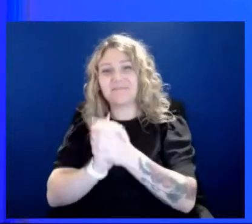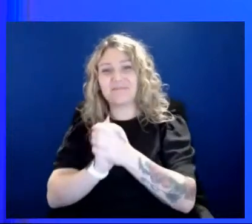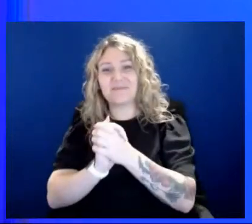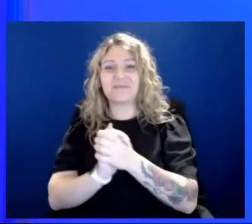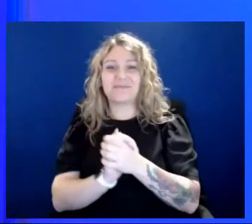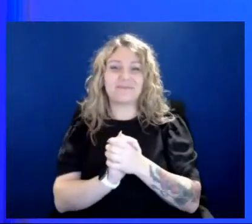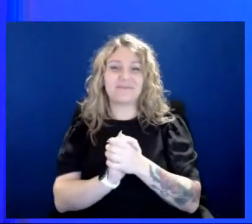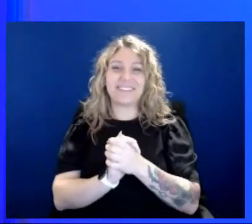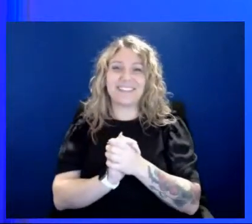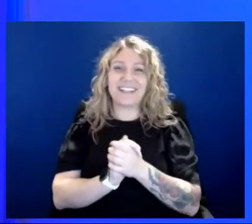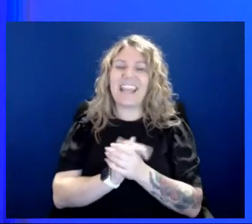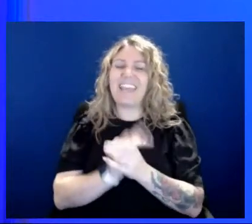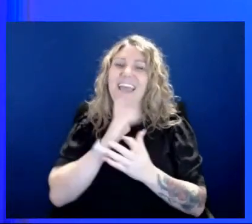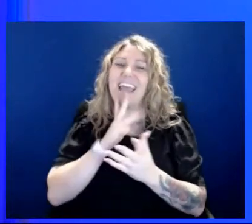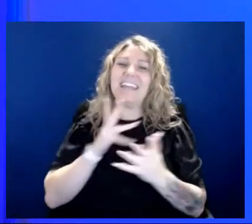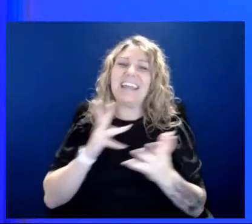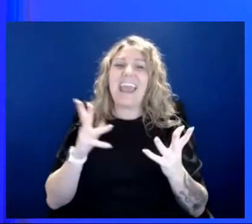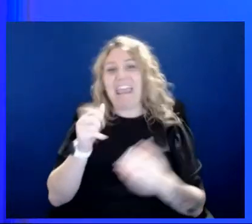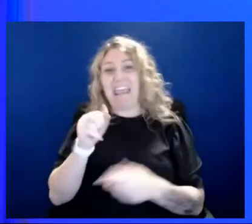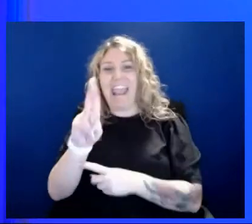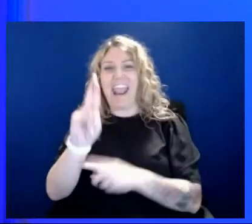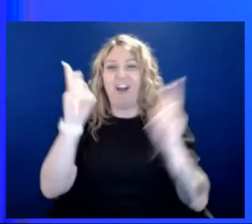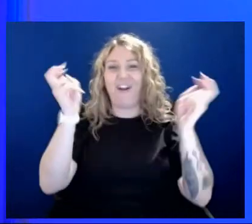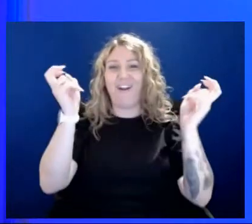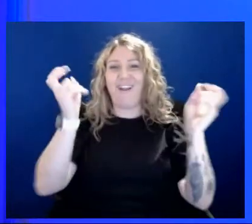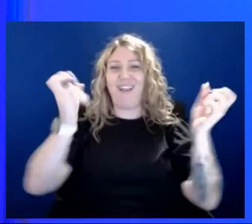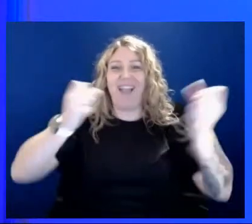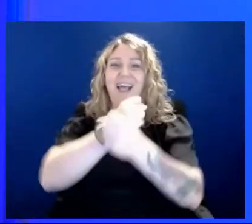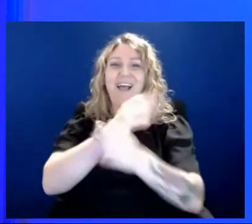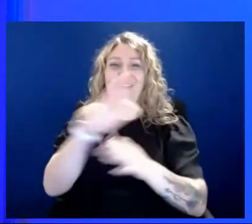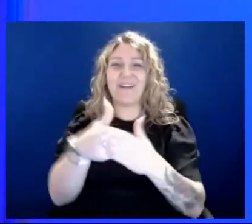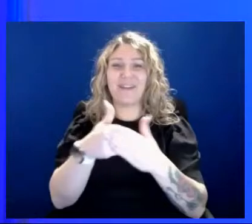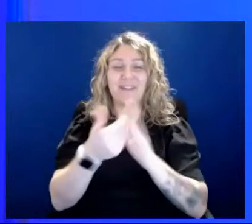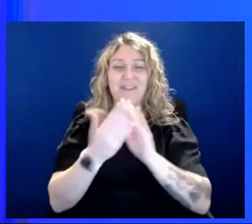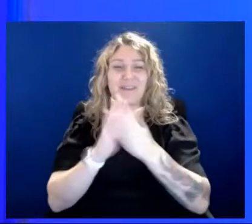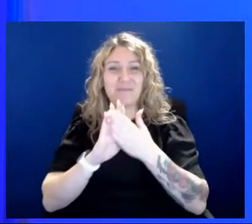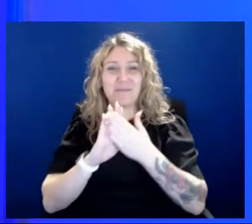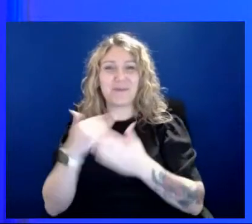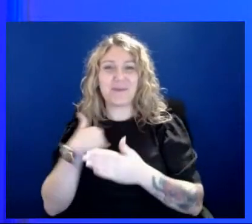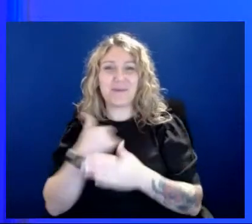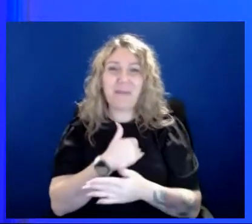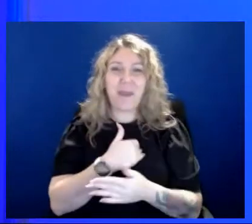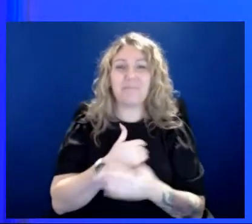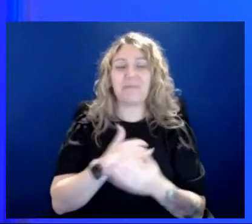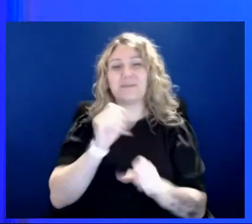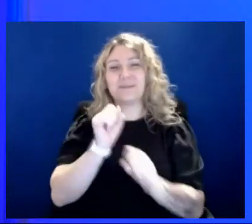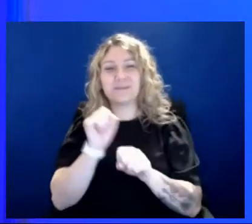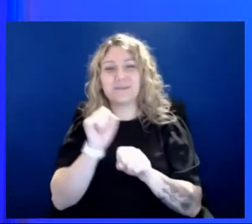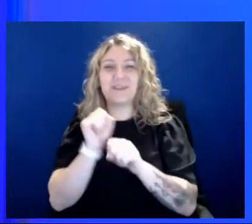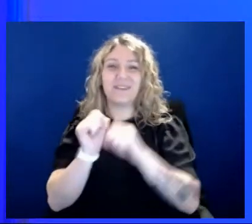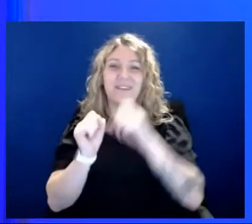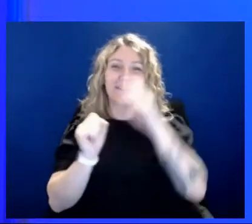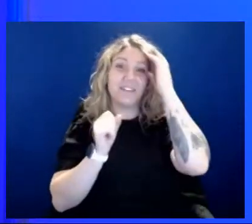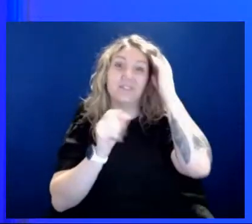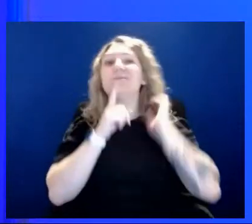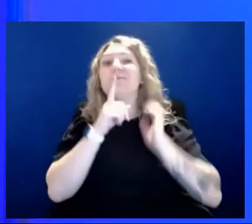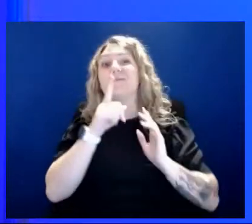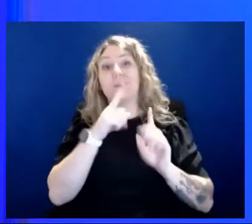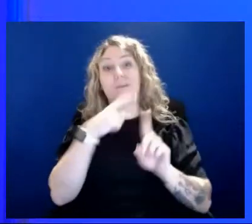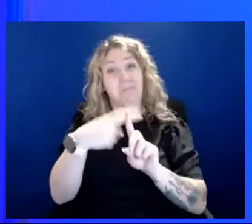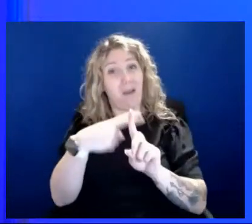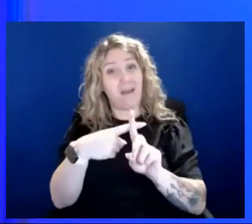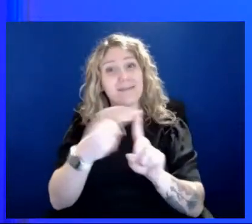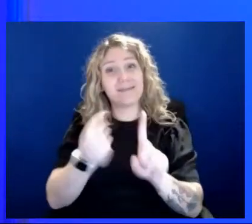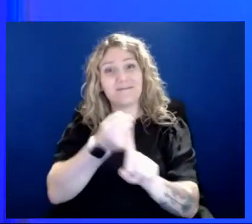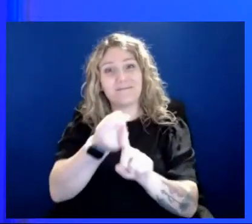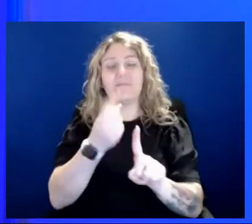air hug to all of your community health workers who have boots on the ground, which makes a big difference. And I do just want to also give a shout